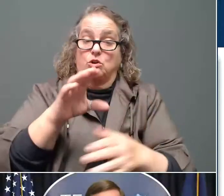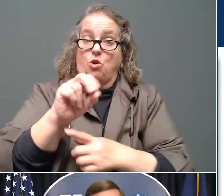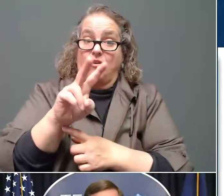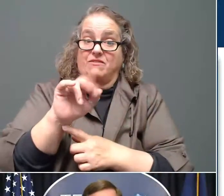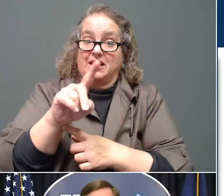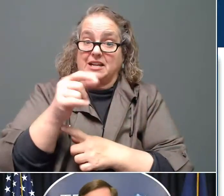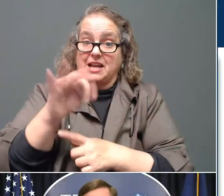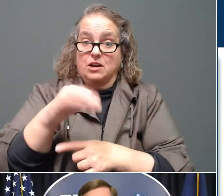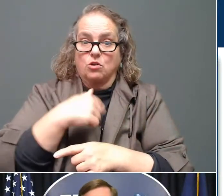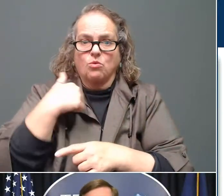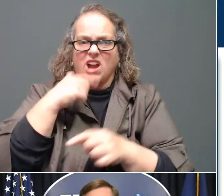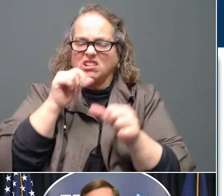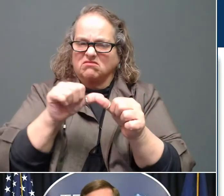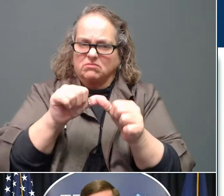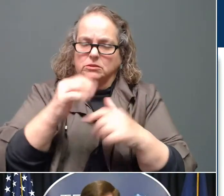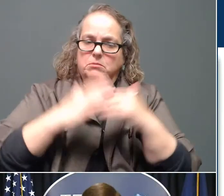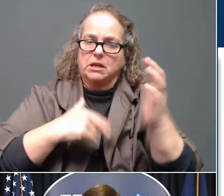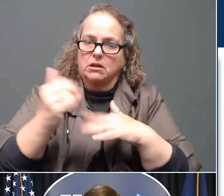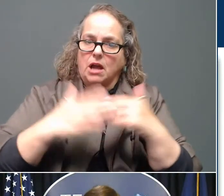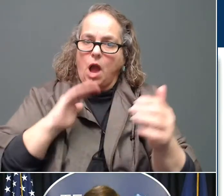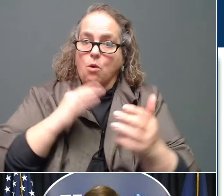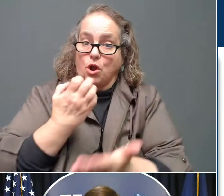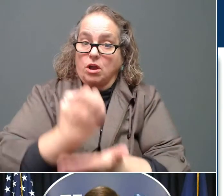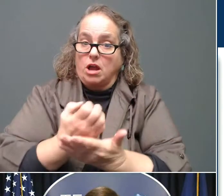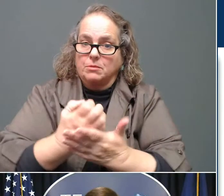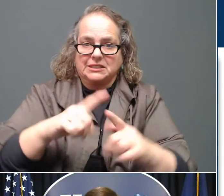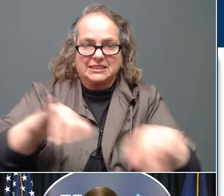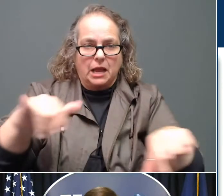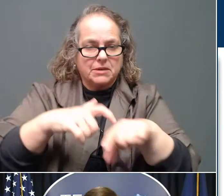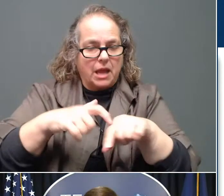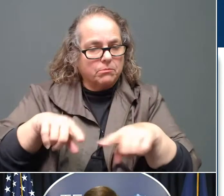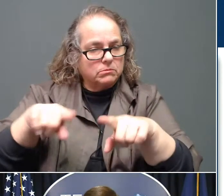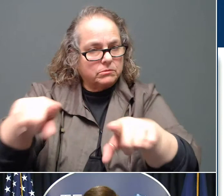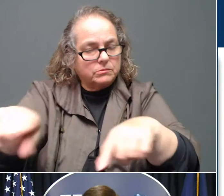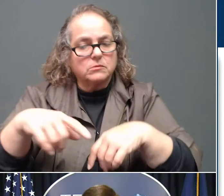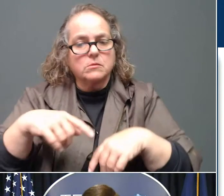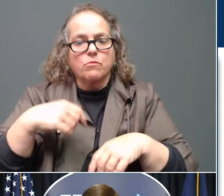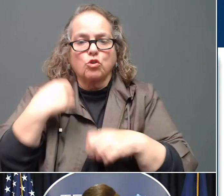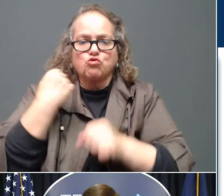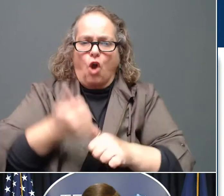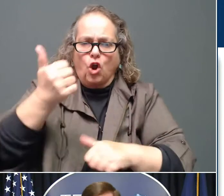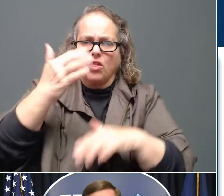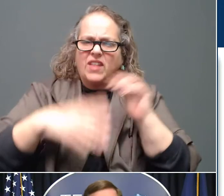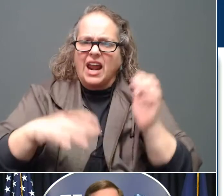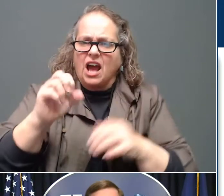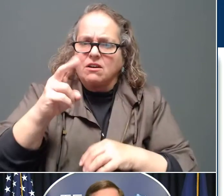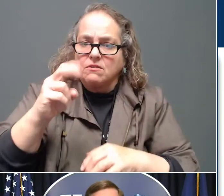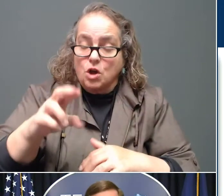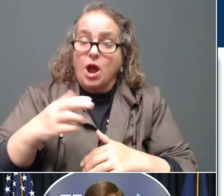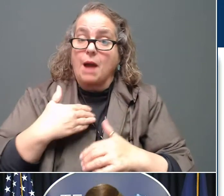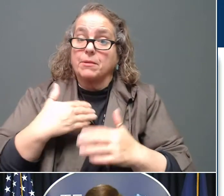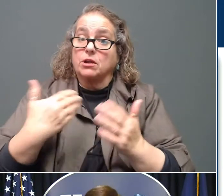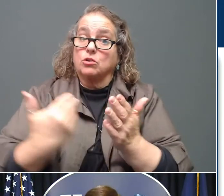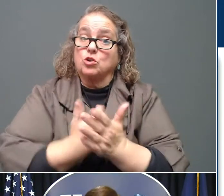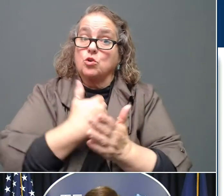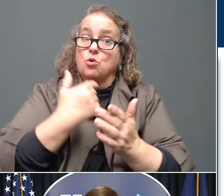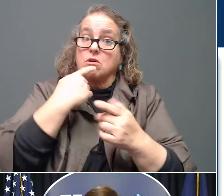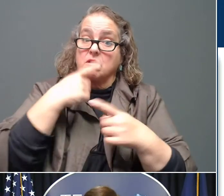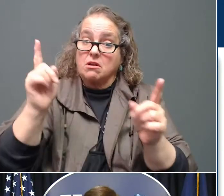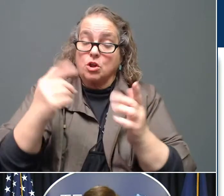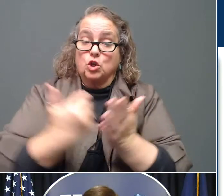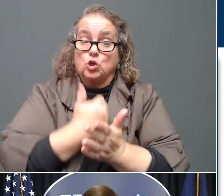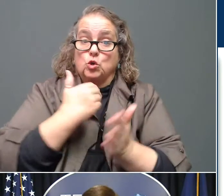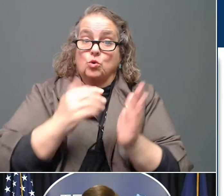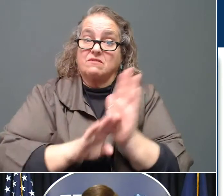our economy, making it stronger than ever. Today, I'm happy to announce a new development that will bring a headquarter operation